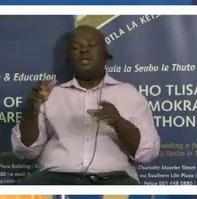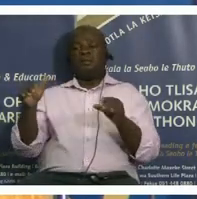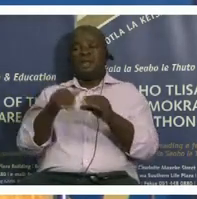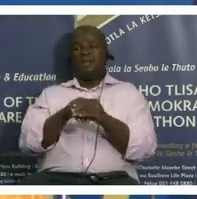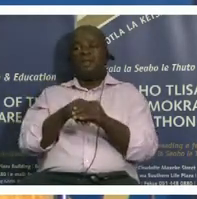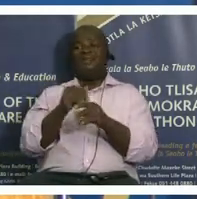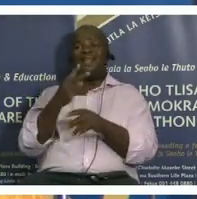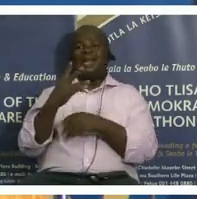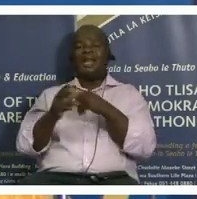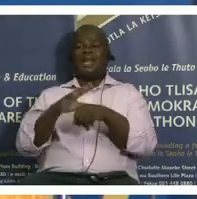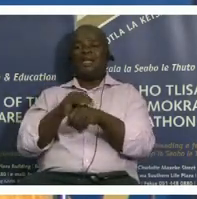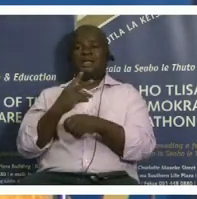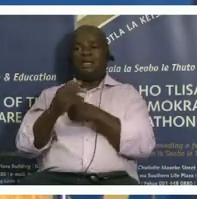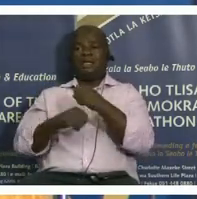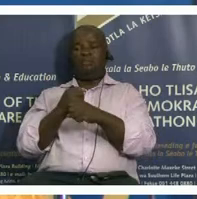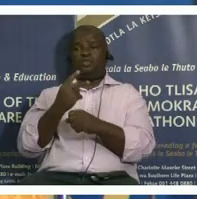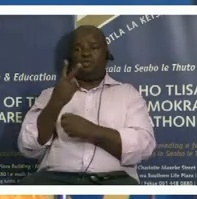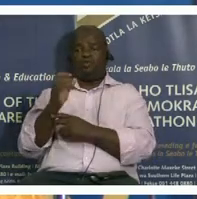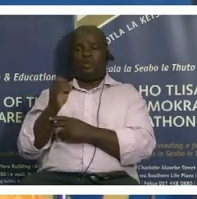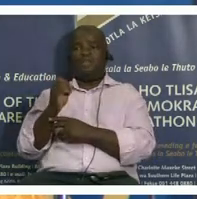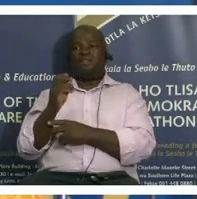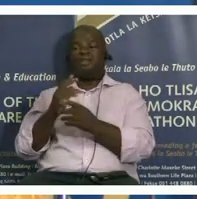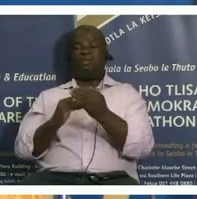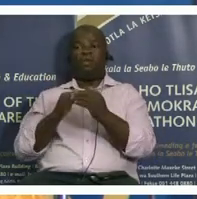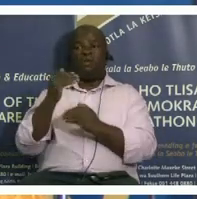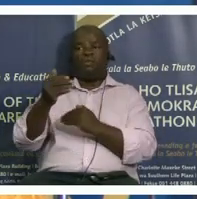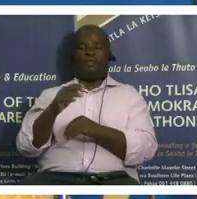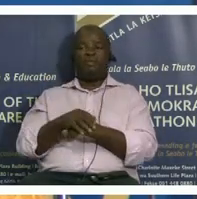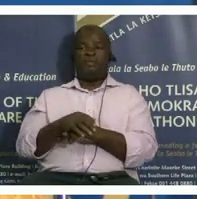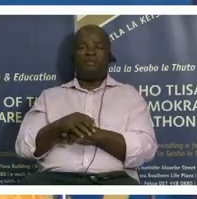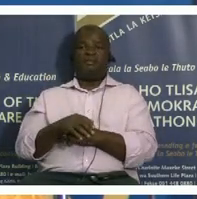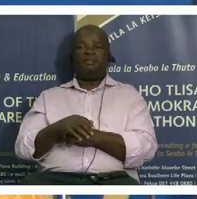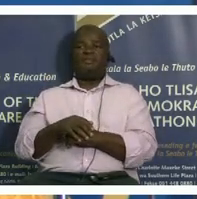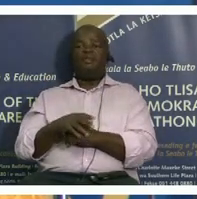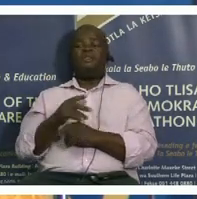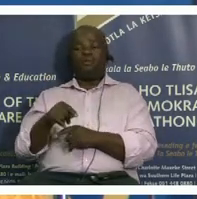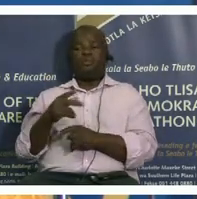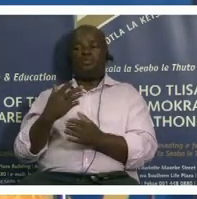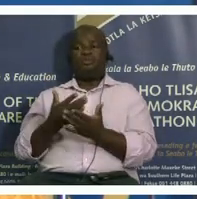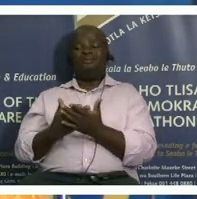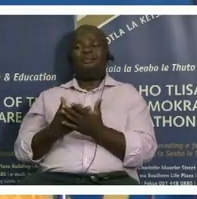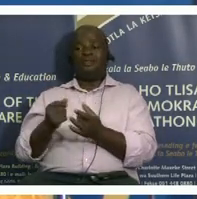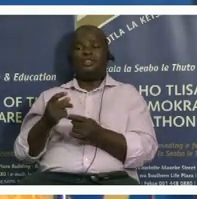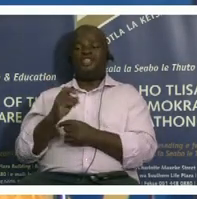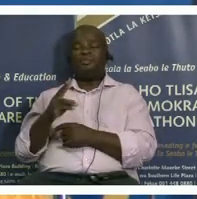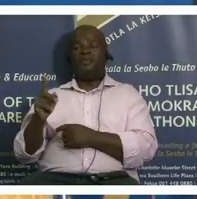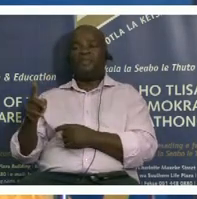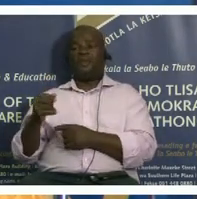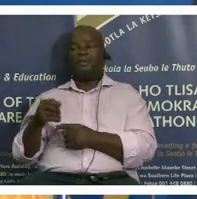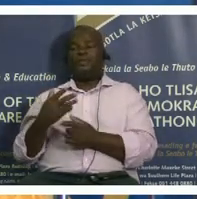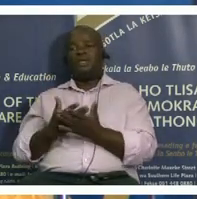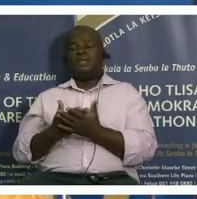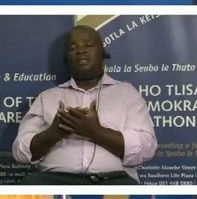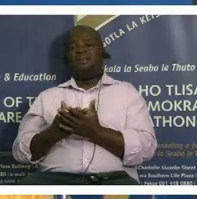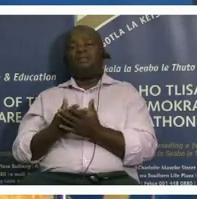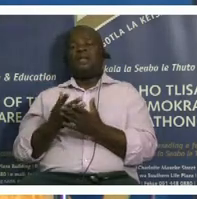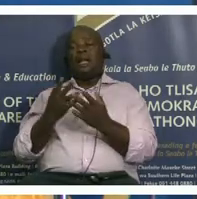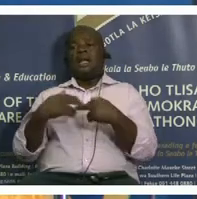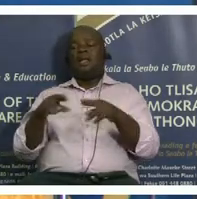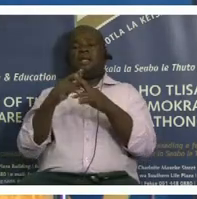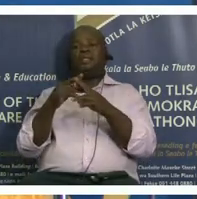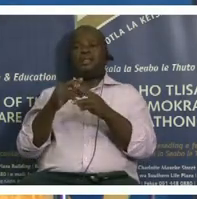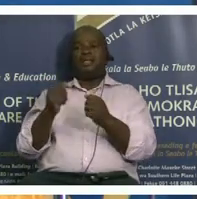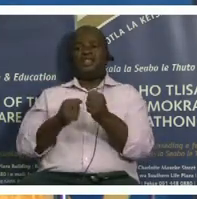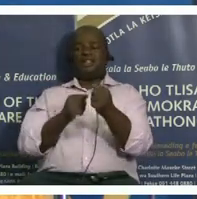years and longer. We are on course to implement the gender-based violence and femicide national strategic